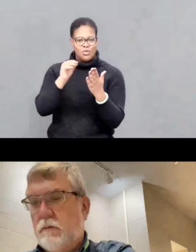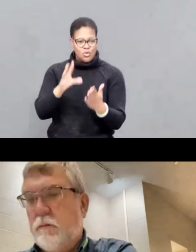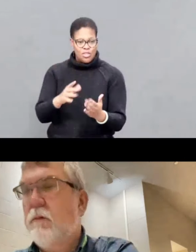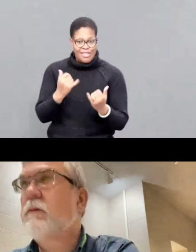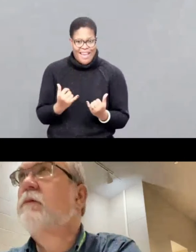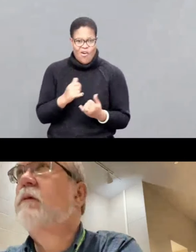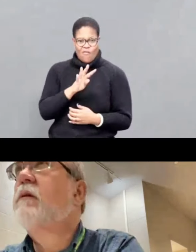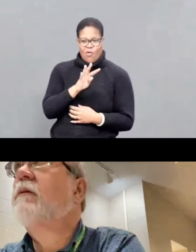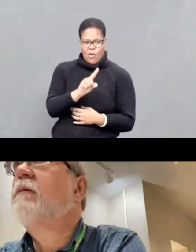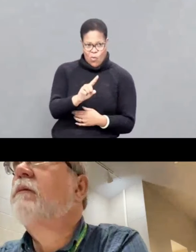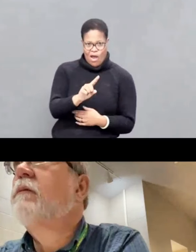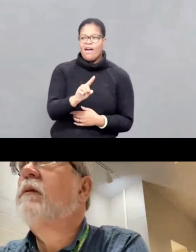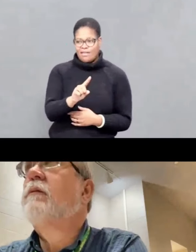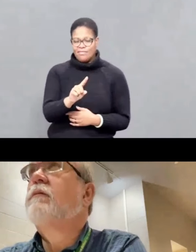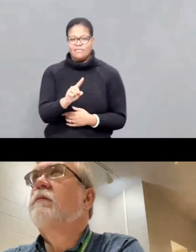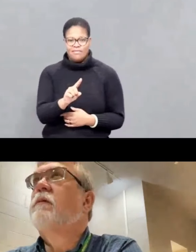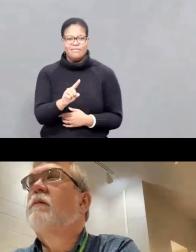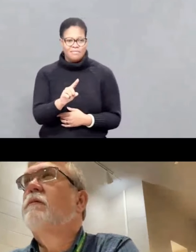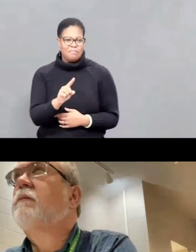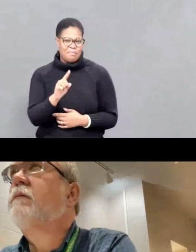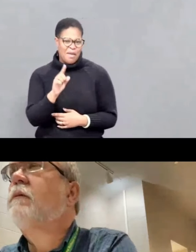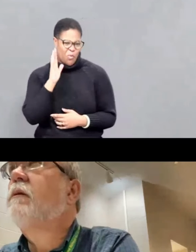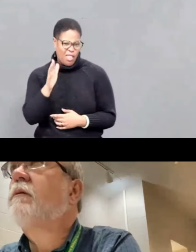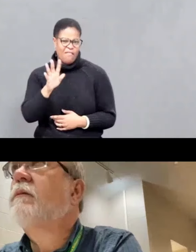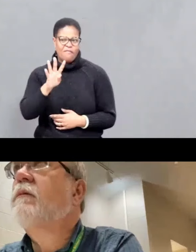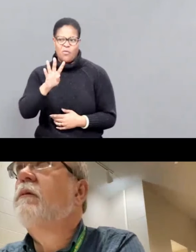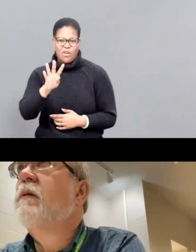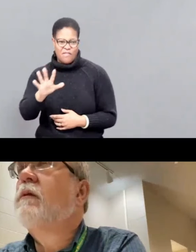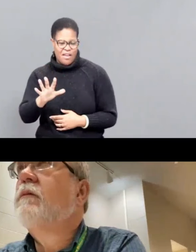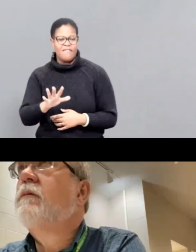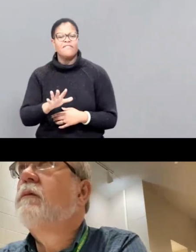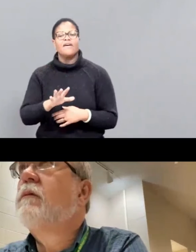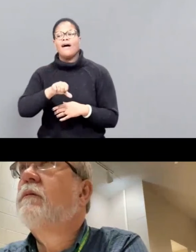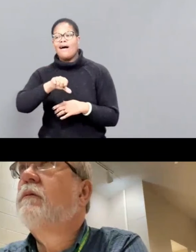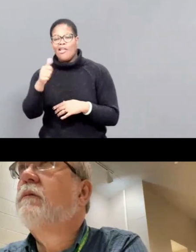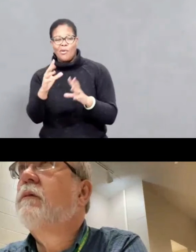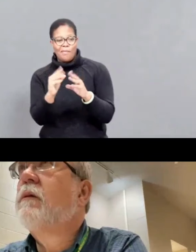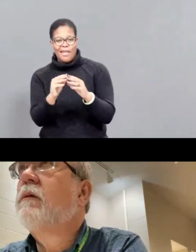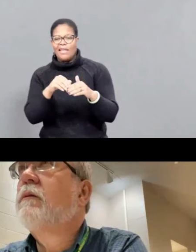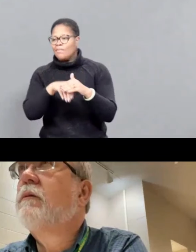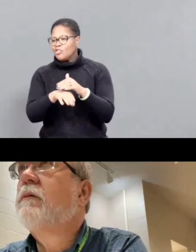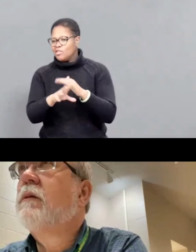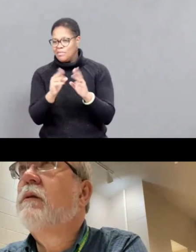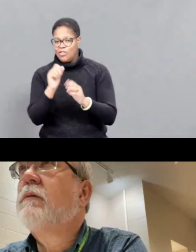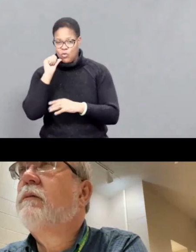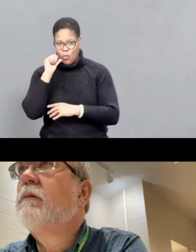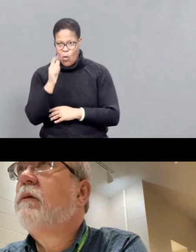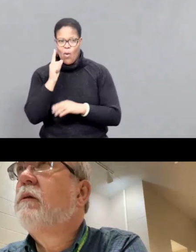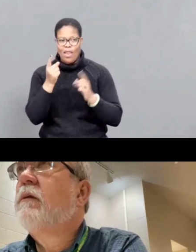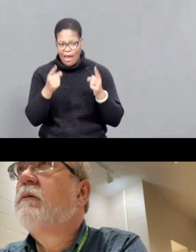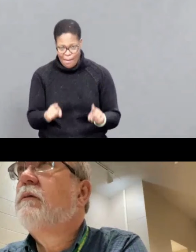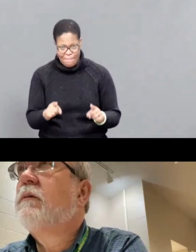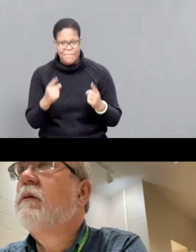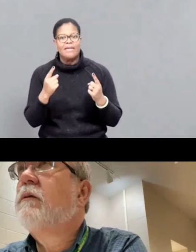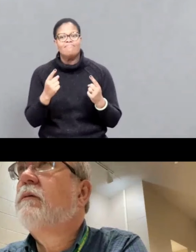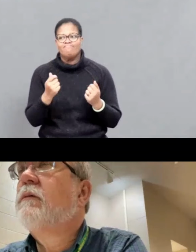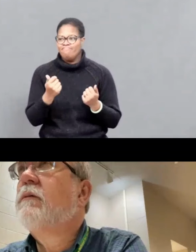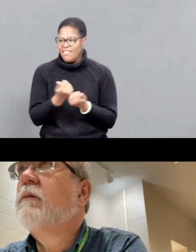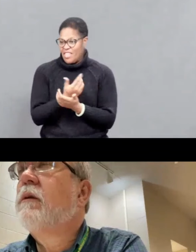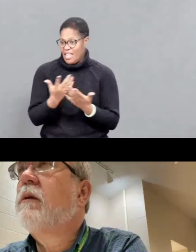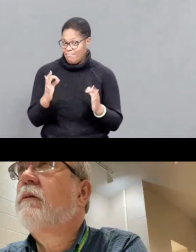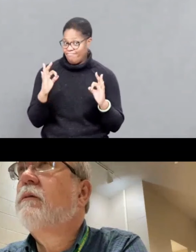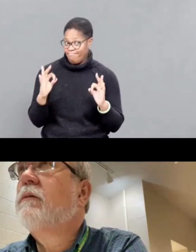41. So we actually have another admissions meeting tomorrow, and things look pretty good